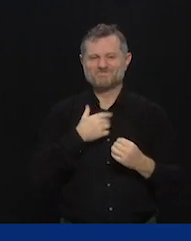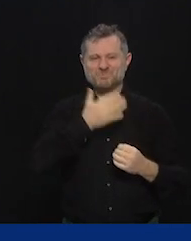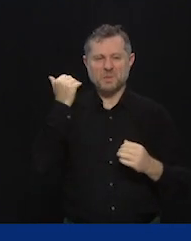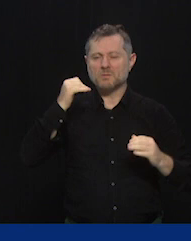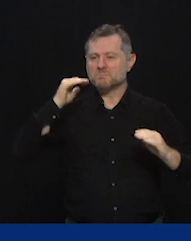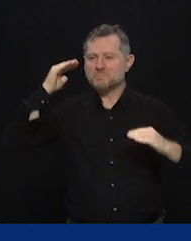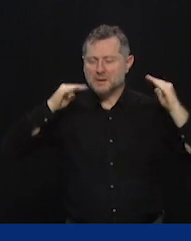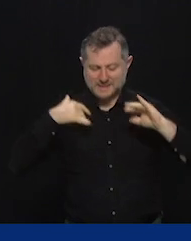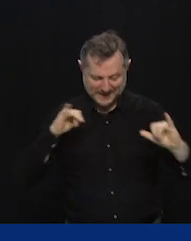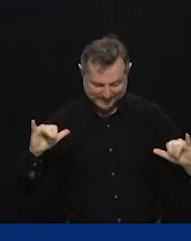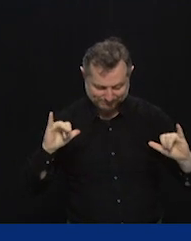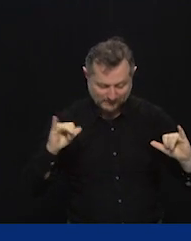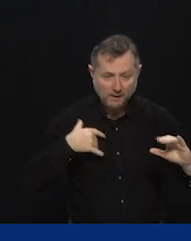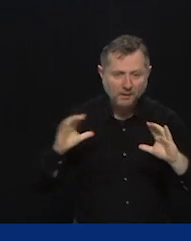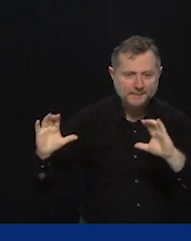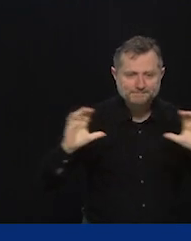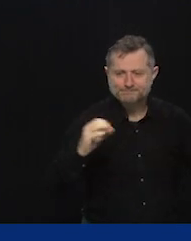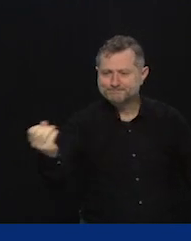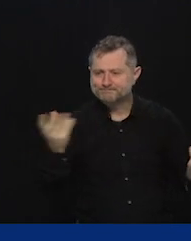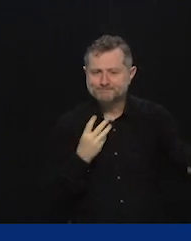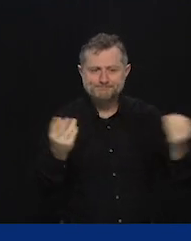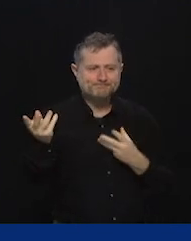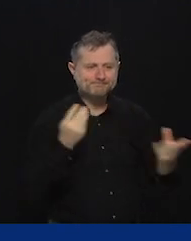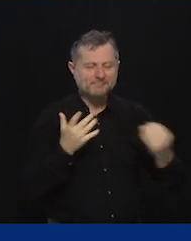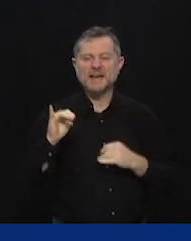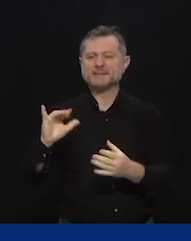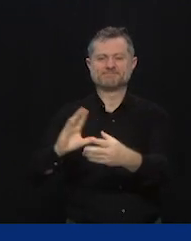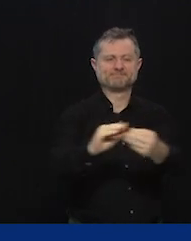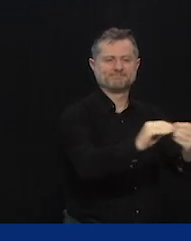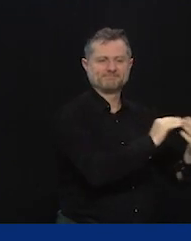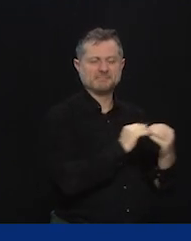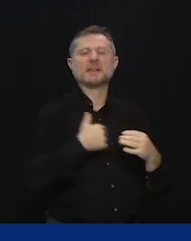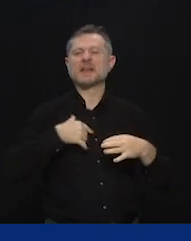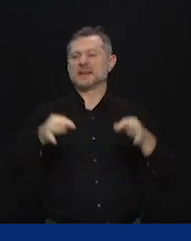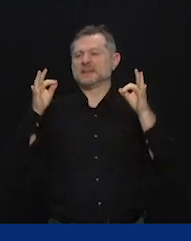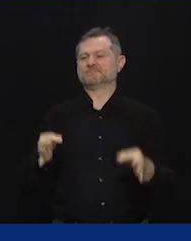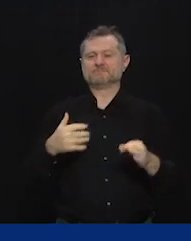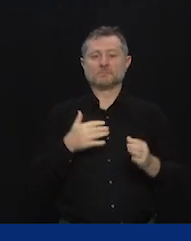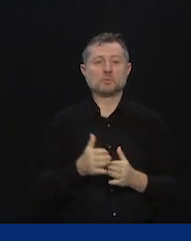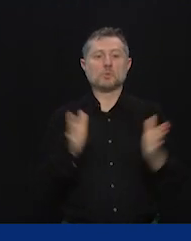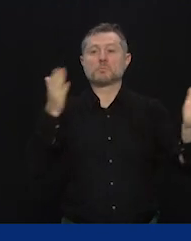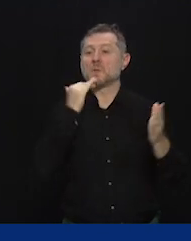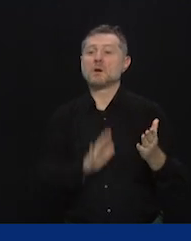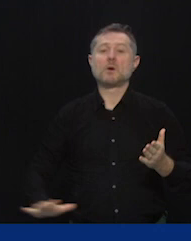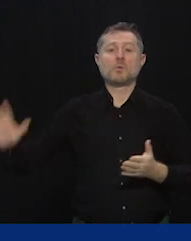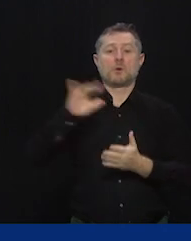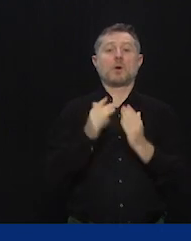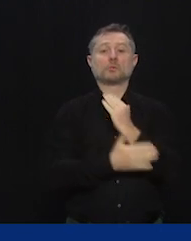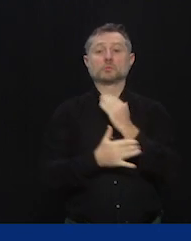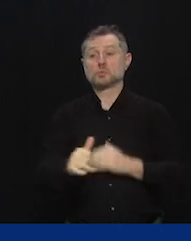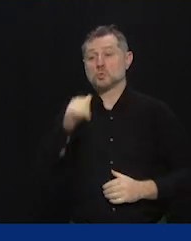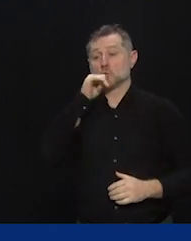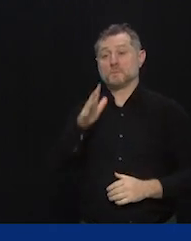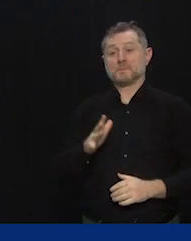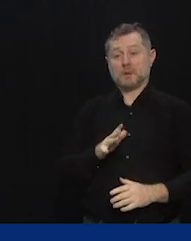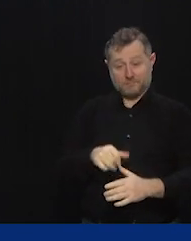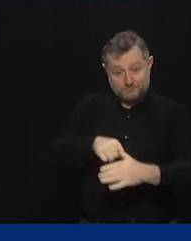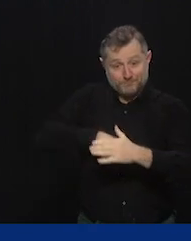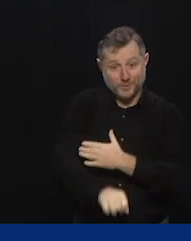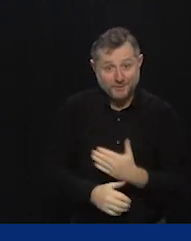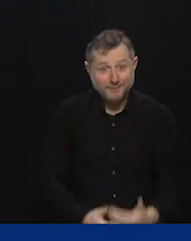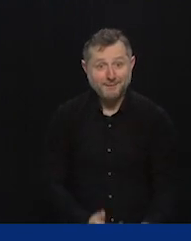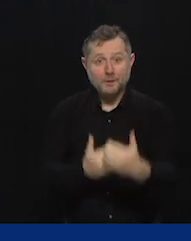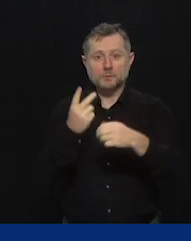from around the country, including women forced back to work days after childbirth, and workers who lose their jobs when their child